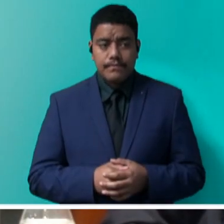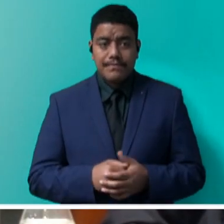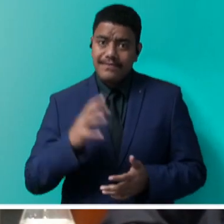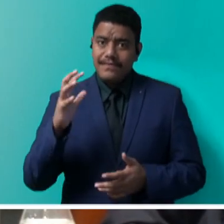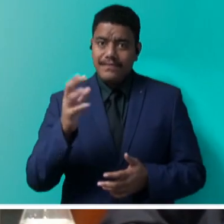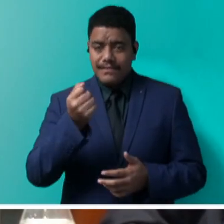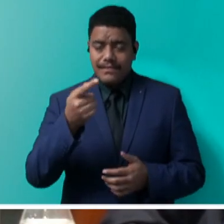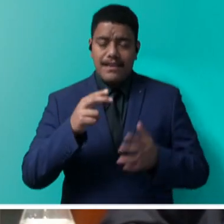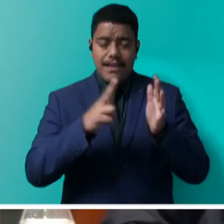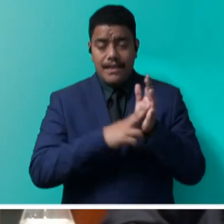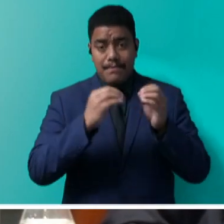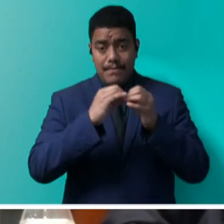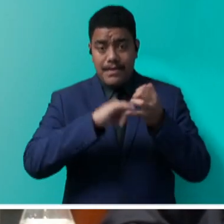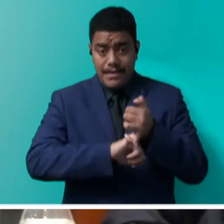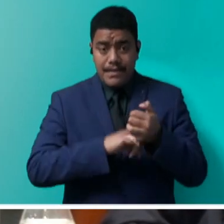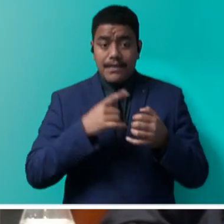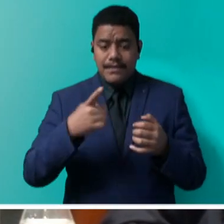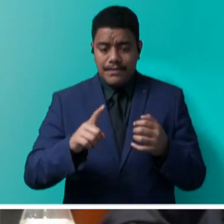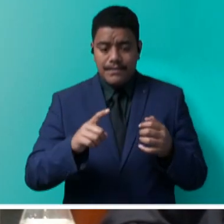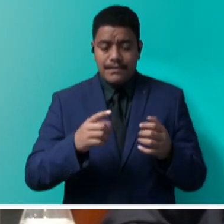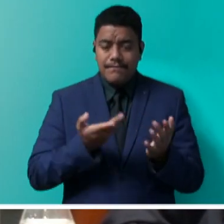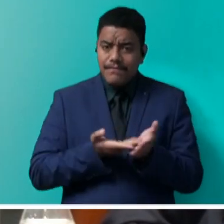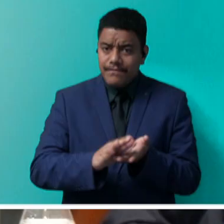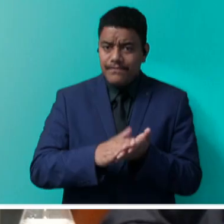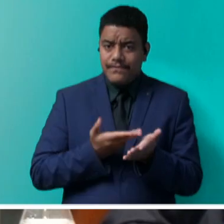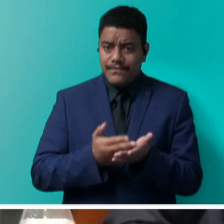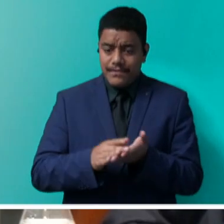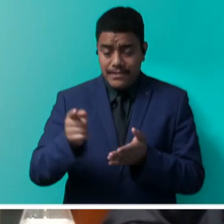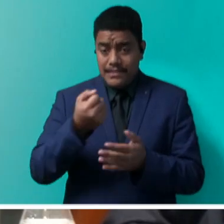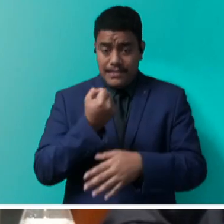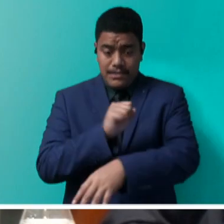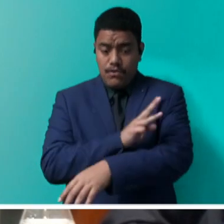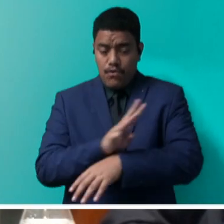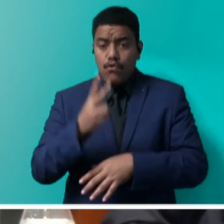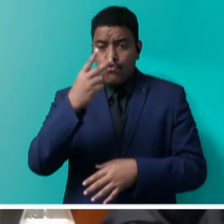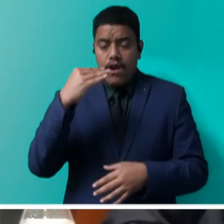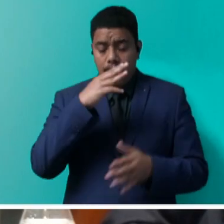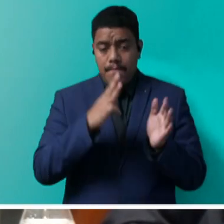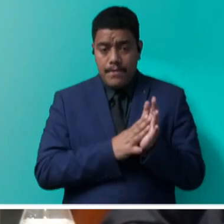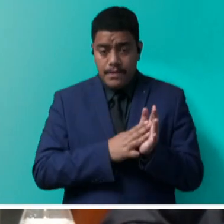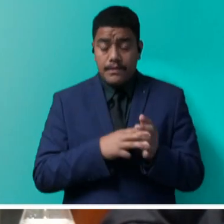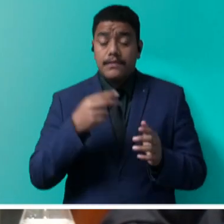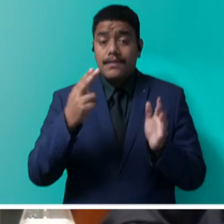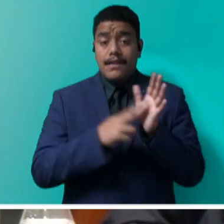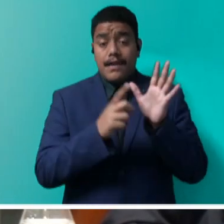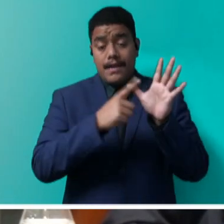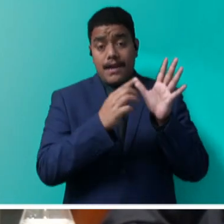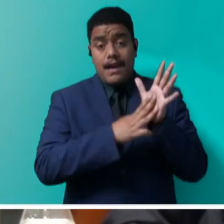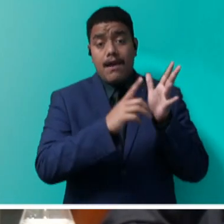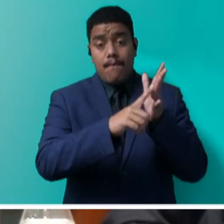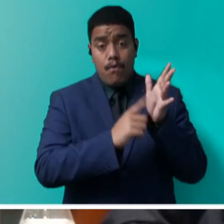successful NBS and concrete seawall built in Rugurugulebu, 200 meters, Namoli, 450 meters,